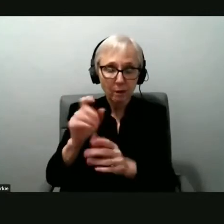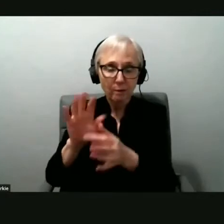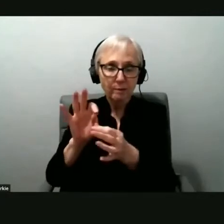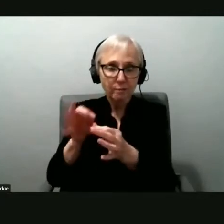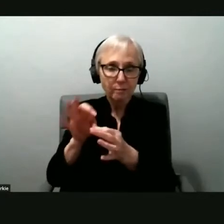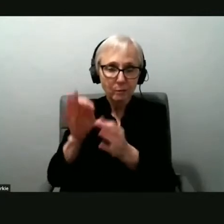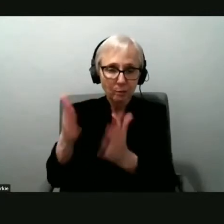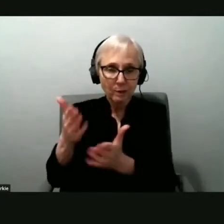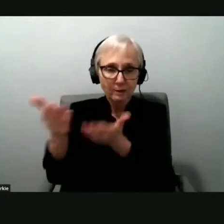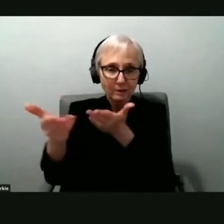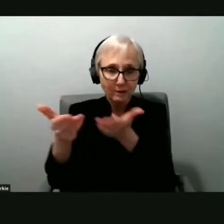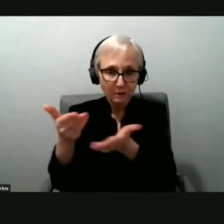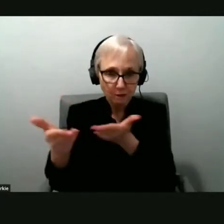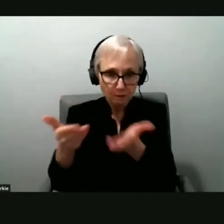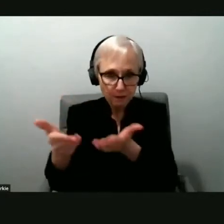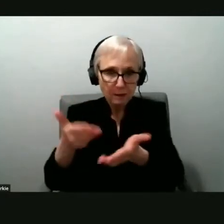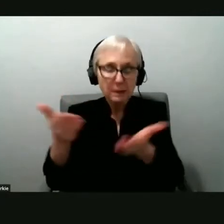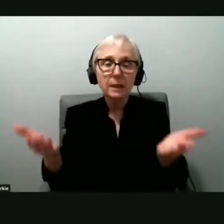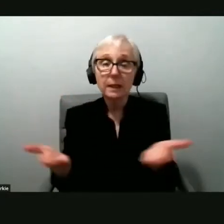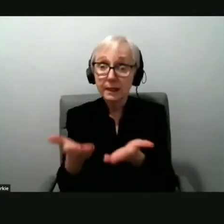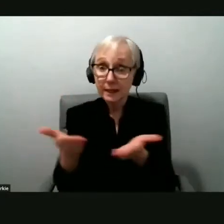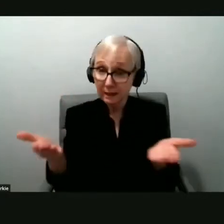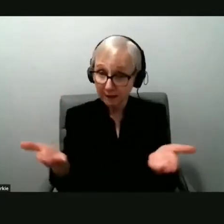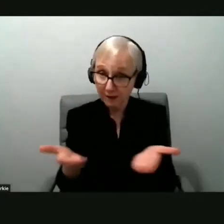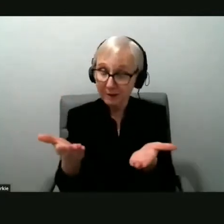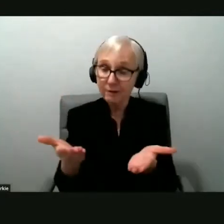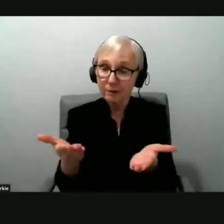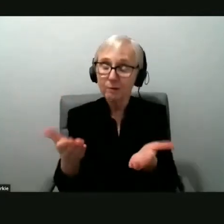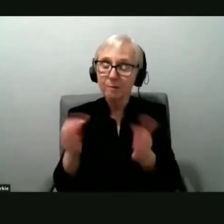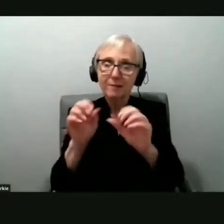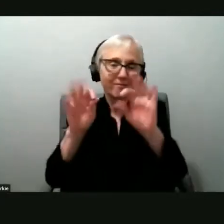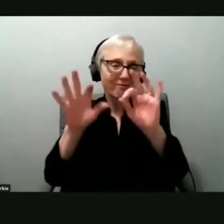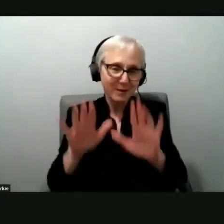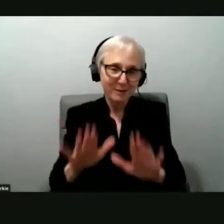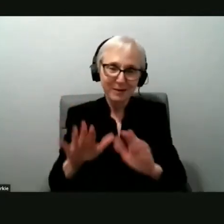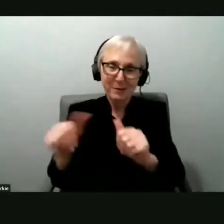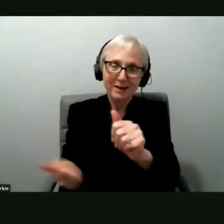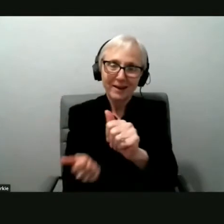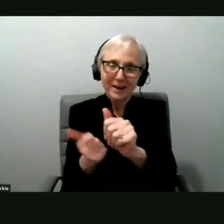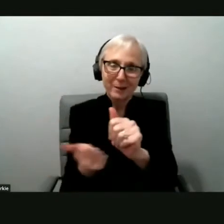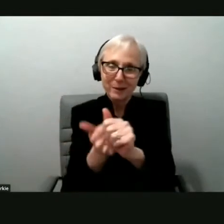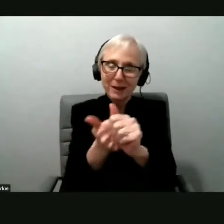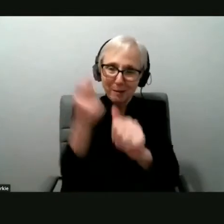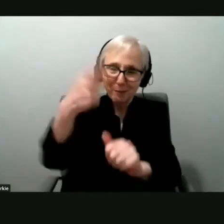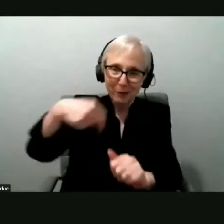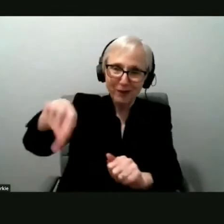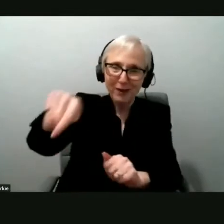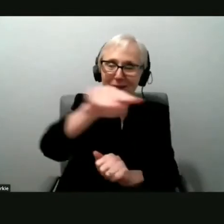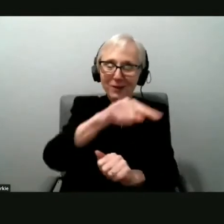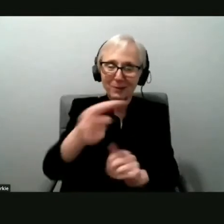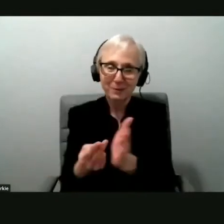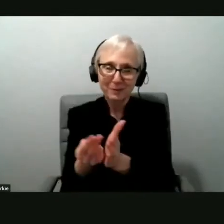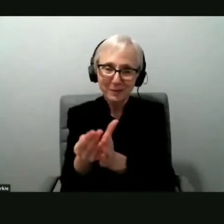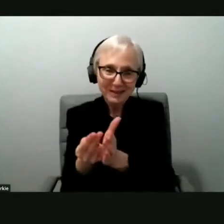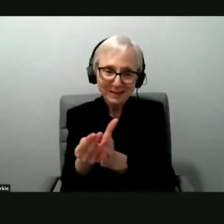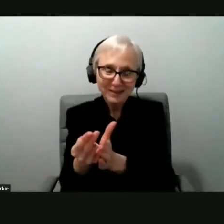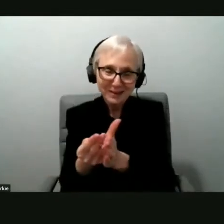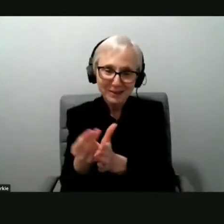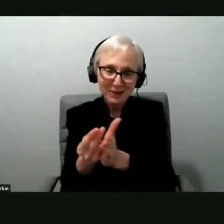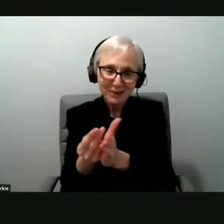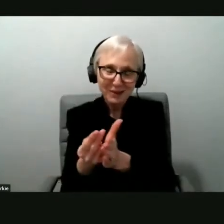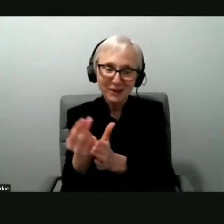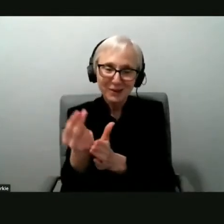translation services who are here and who have been so fabulous about keeping up with all of you guys and making sure that we